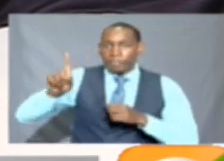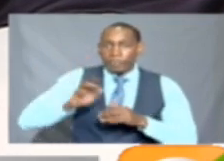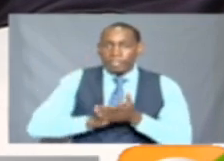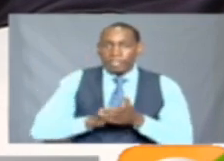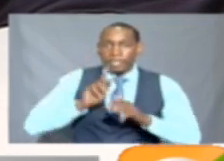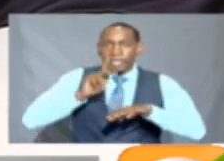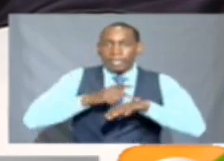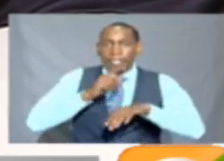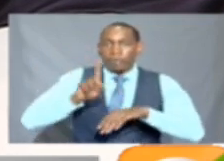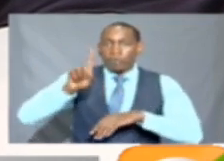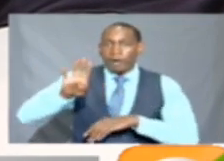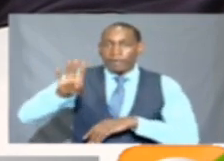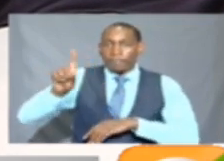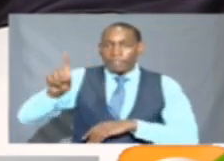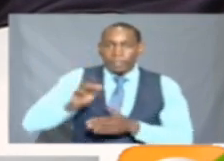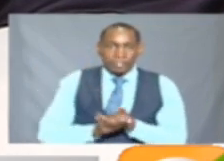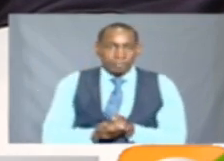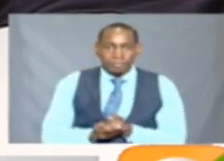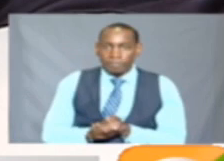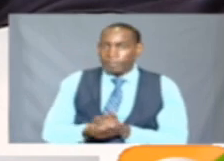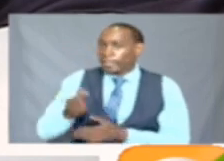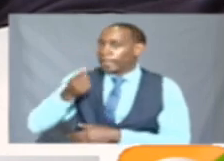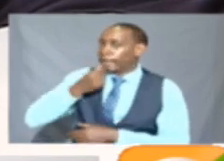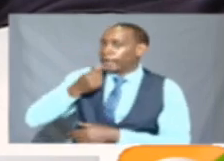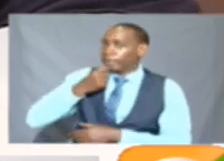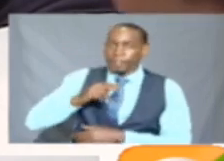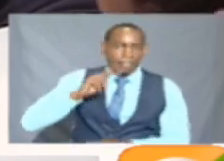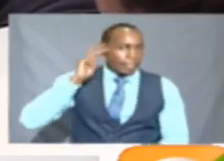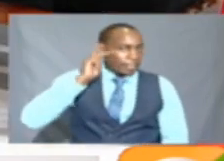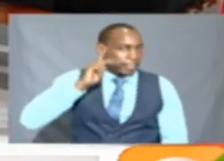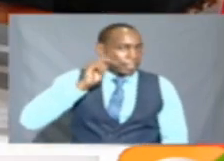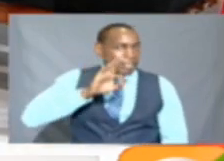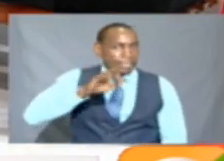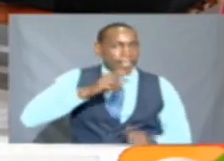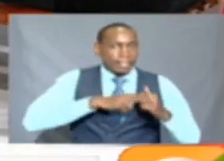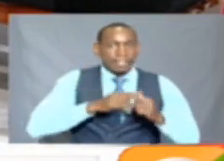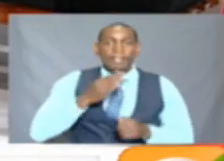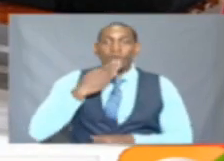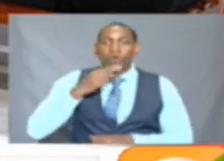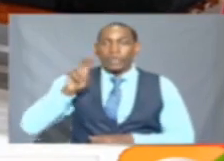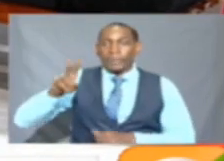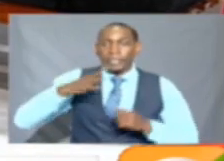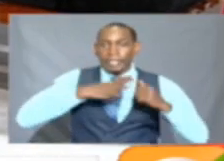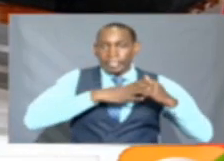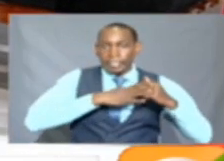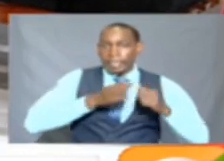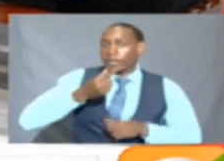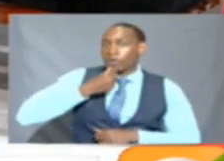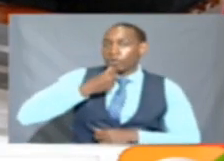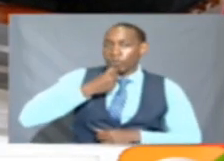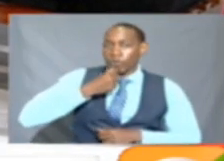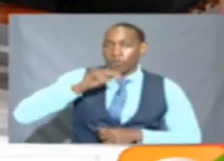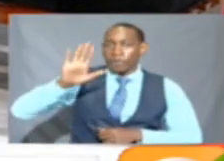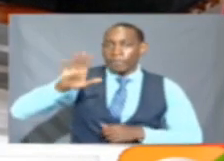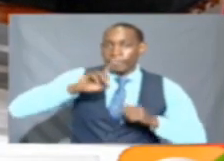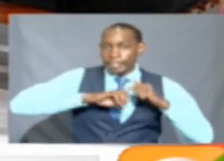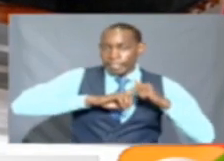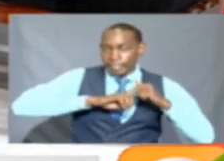Kikuyus, 141. Kisi, 37. Luya, 29. Luo,